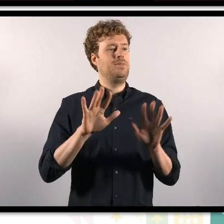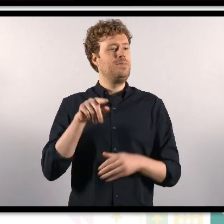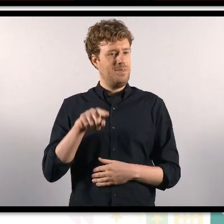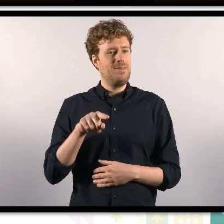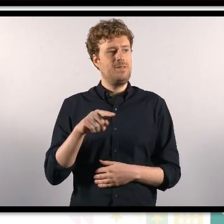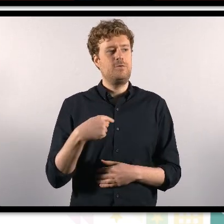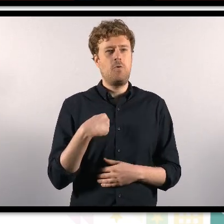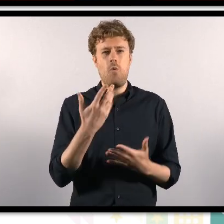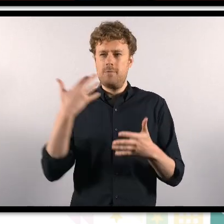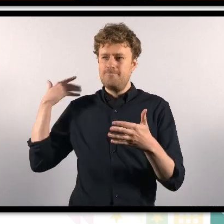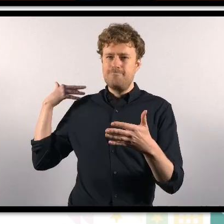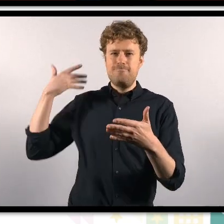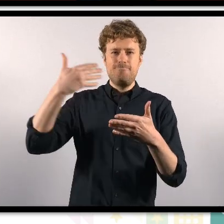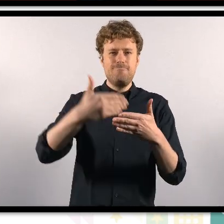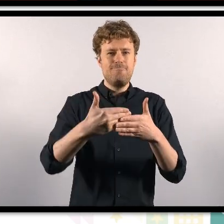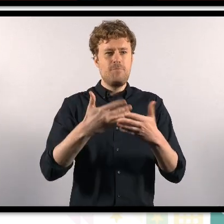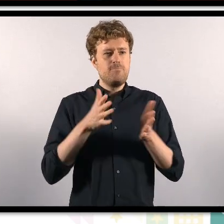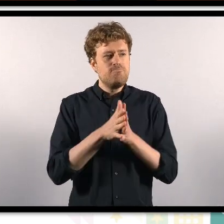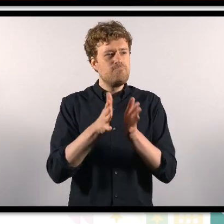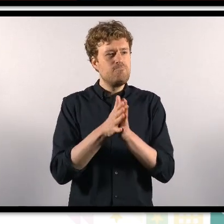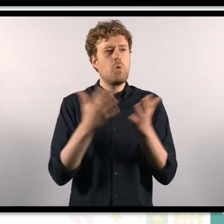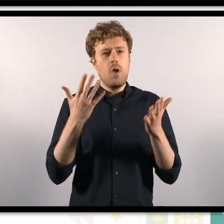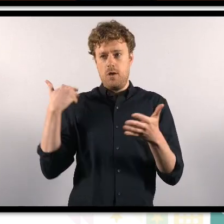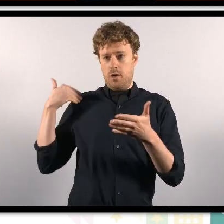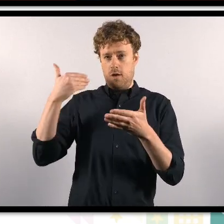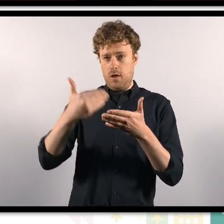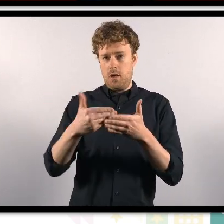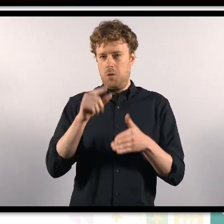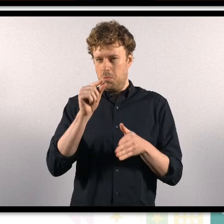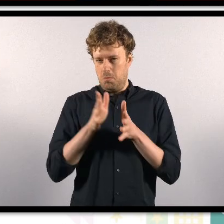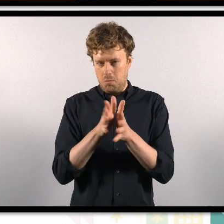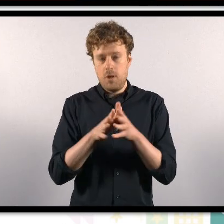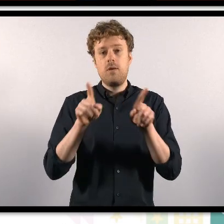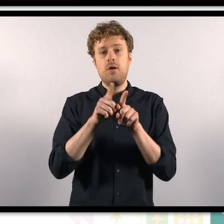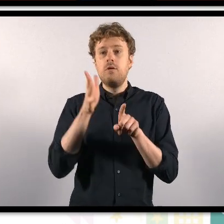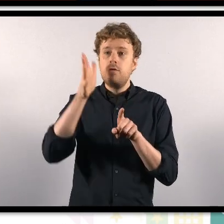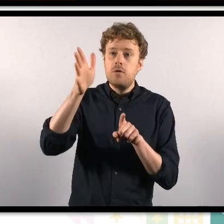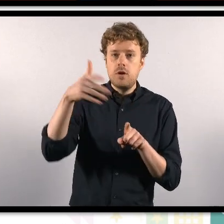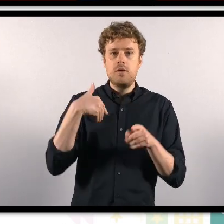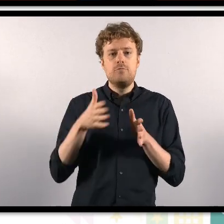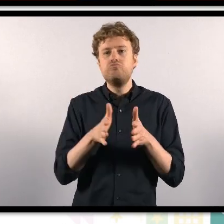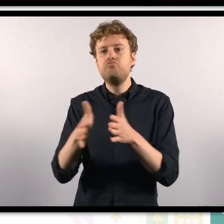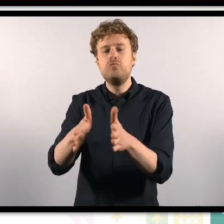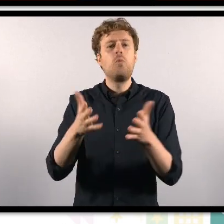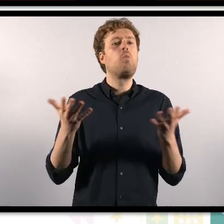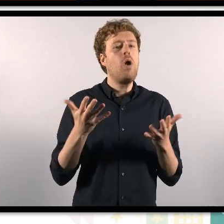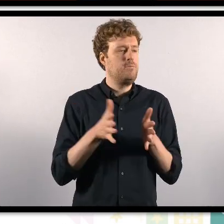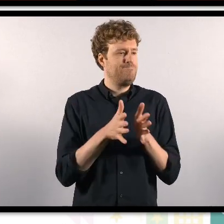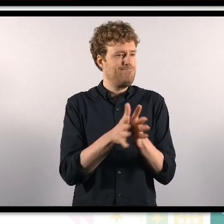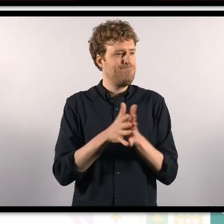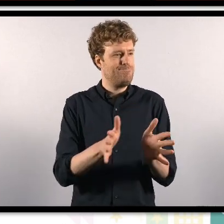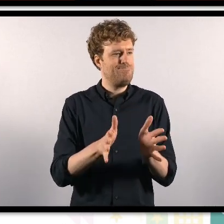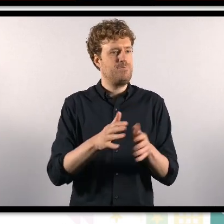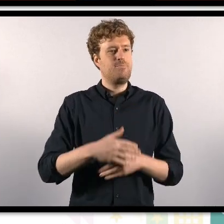have a lot of nostalgia because the first KubeCon I ever attended was actually in London back in 2016. It was the